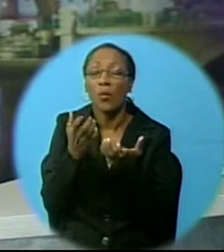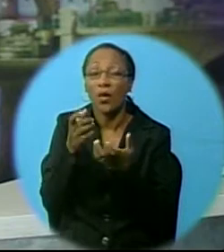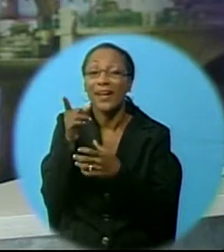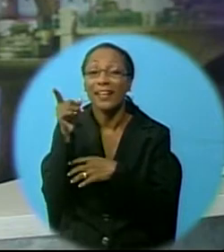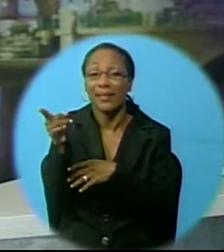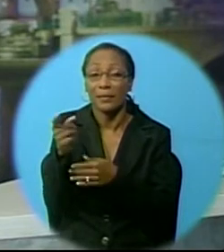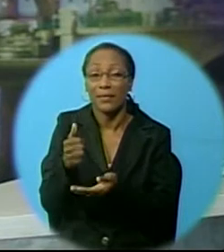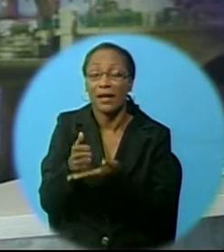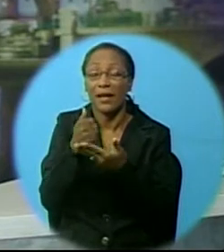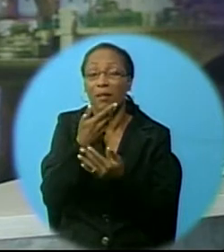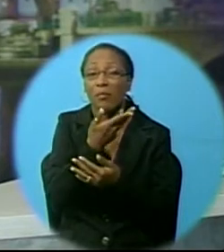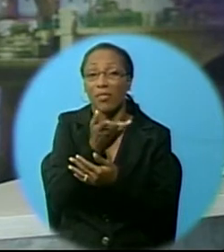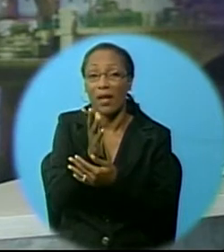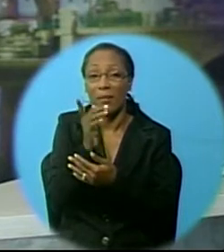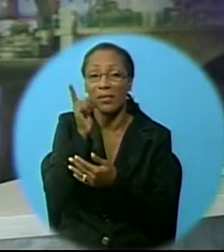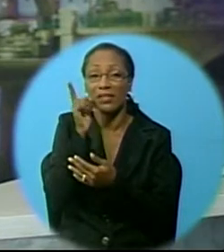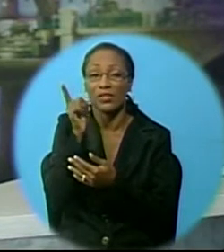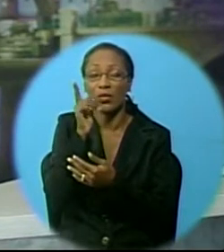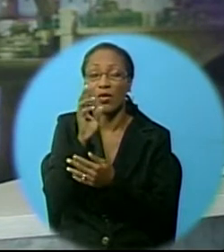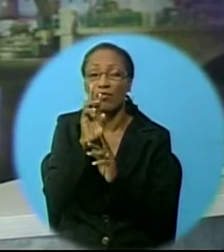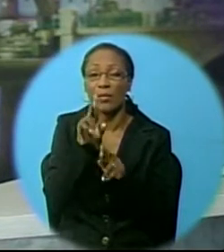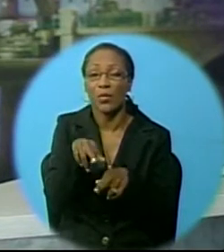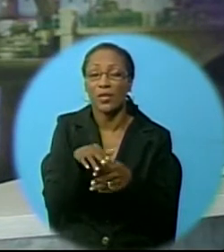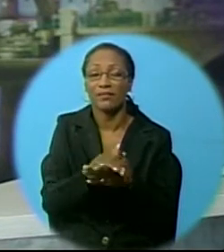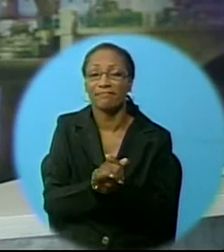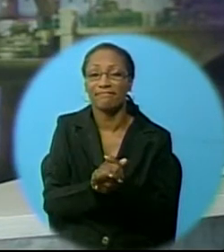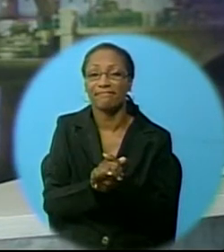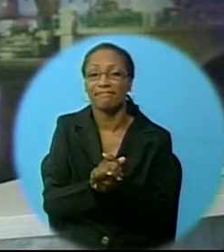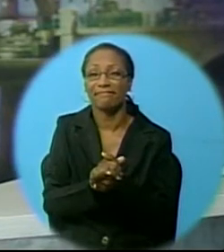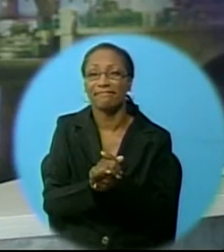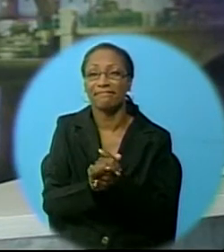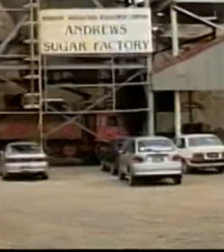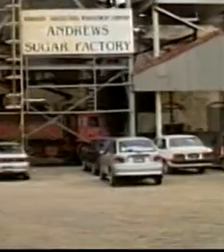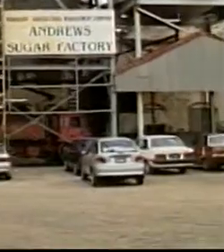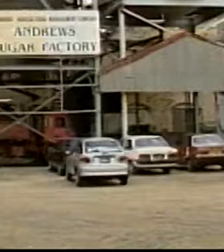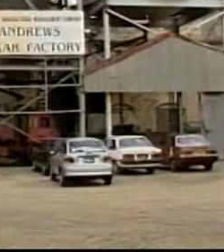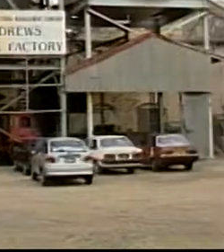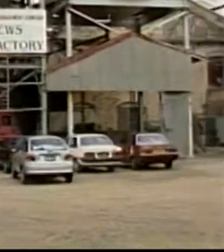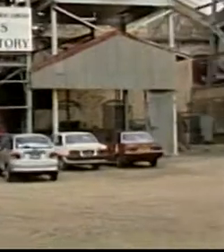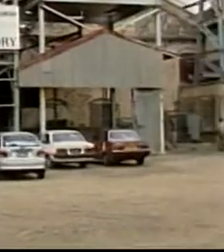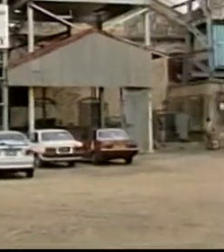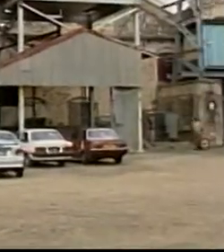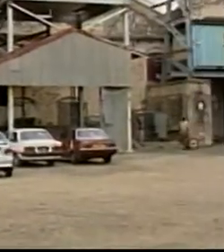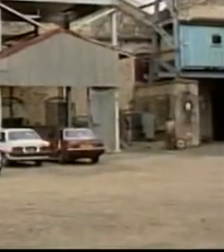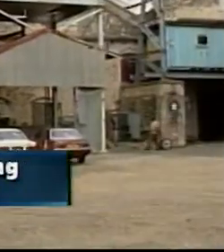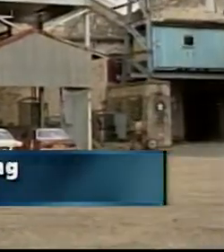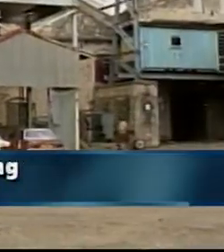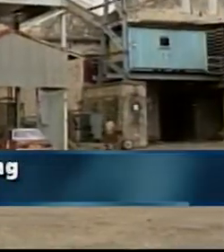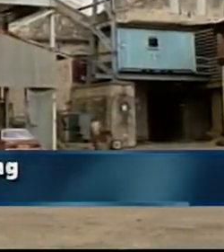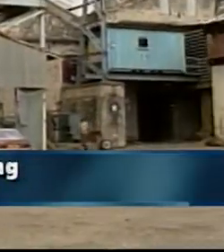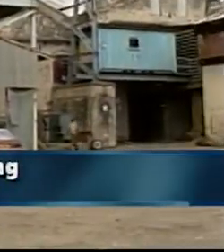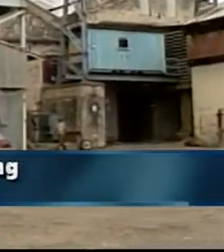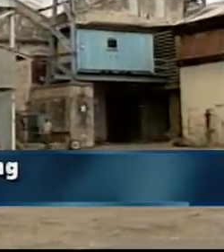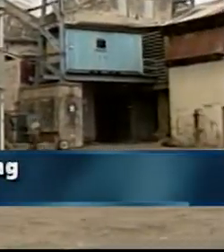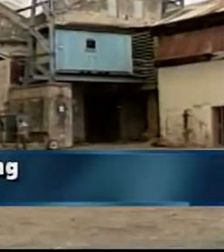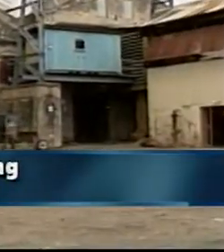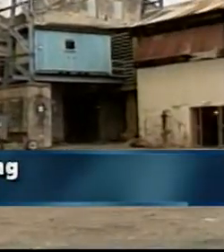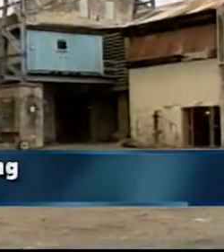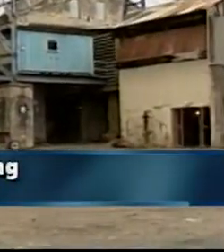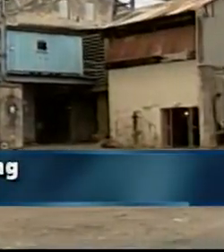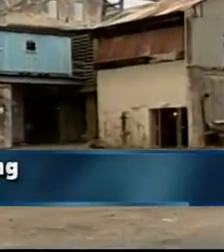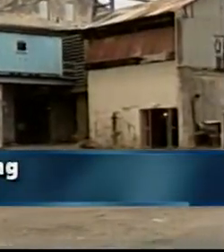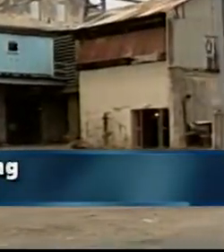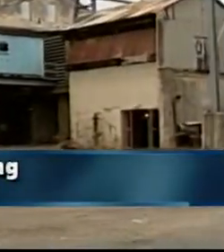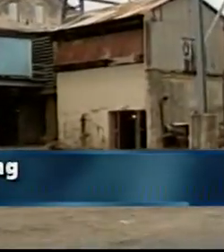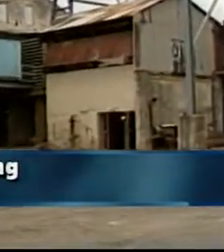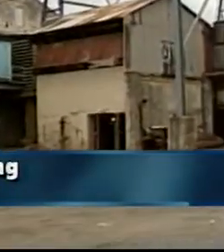ailing industry. Lisa Lord reports. The Prime Minister says while he did not see the article in question,